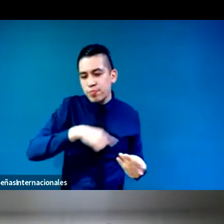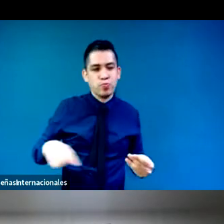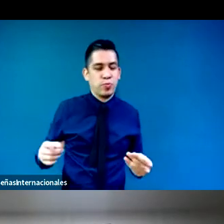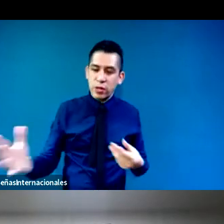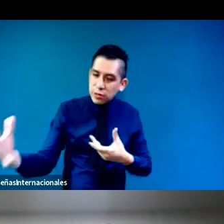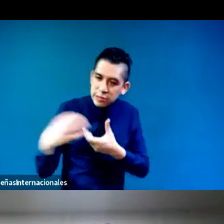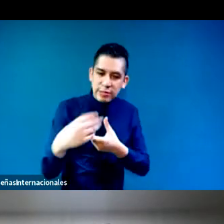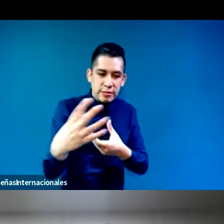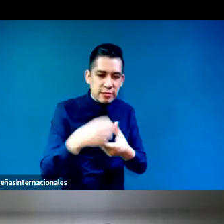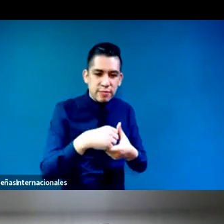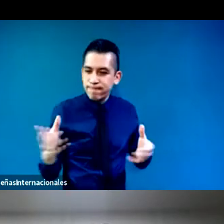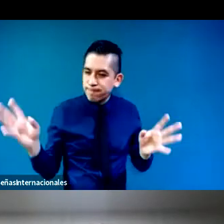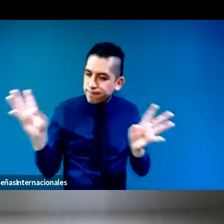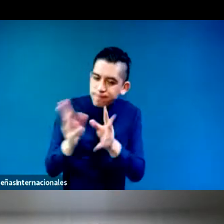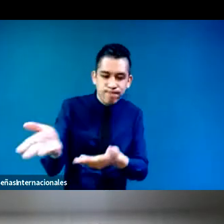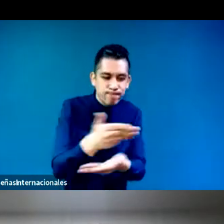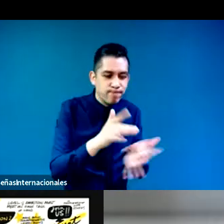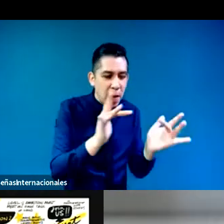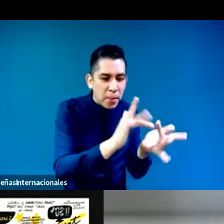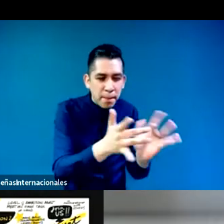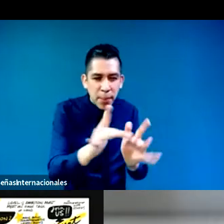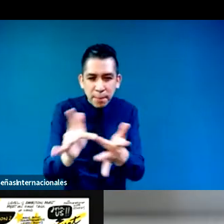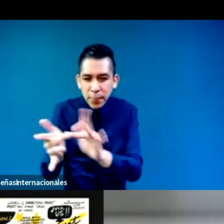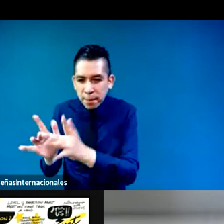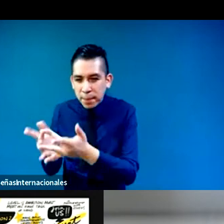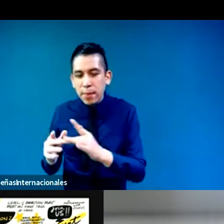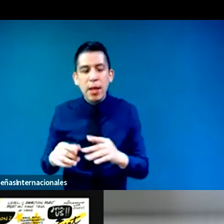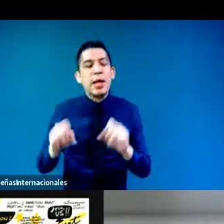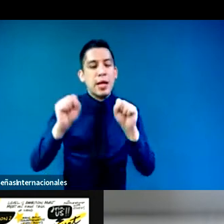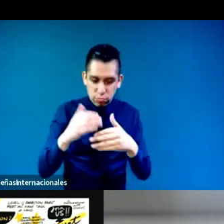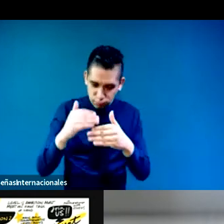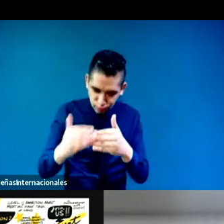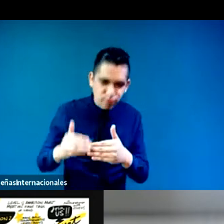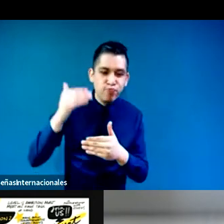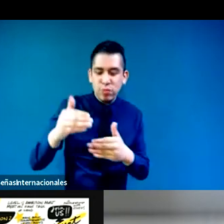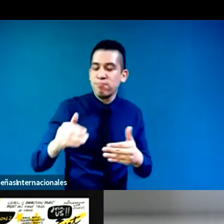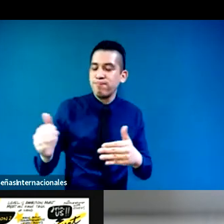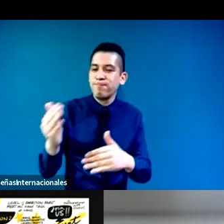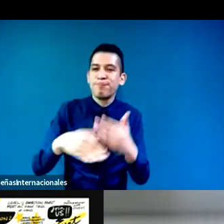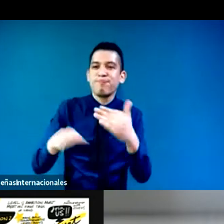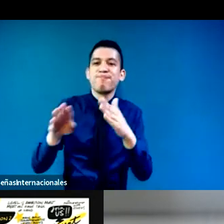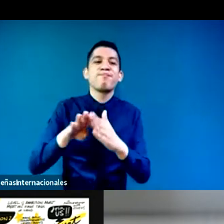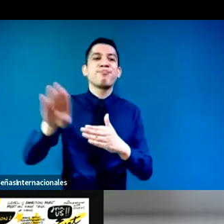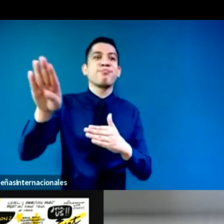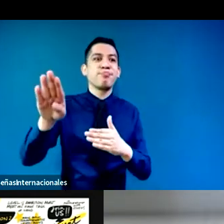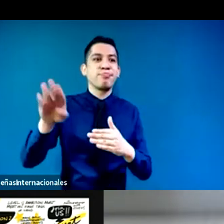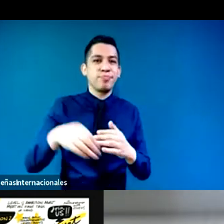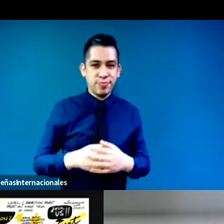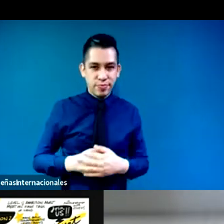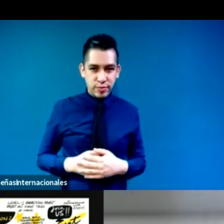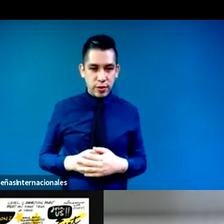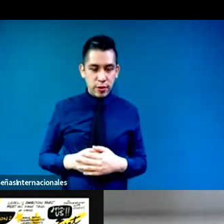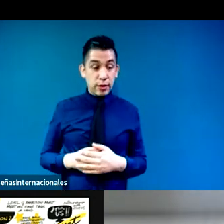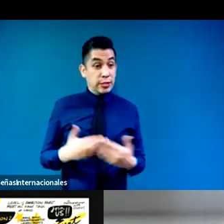journey. Now it's my pleasure to introduce Ms. Laura Huertas Thompson, the president of